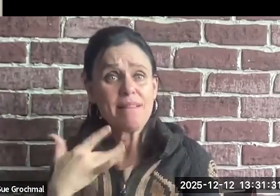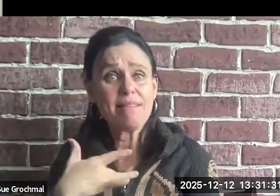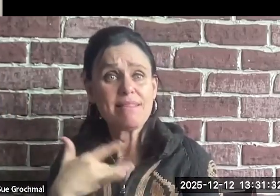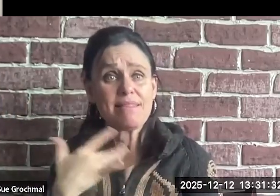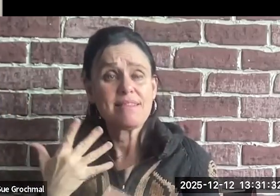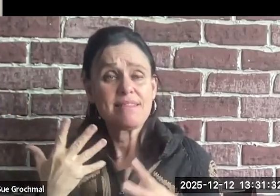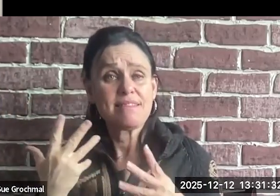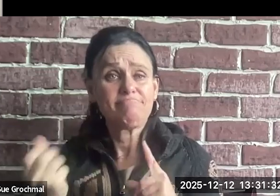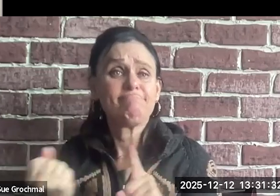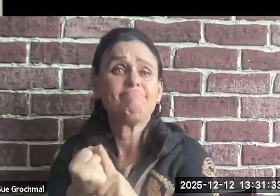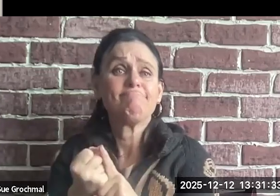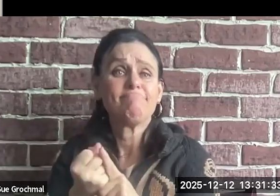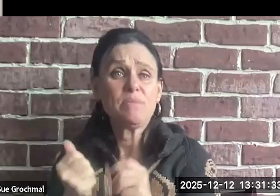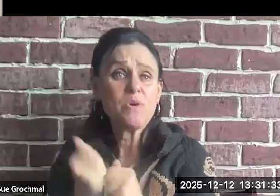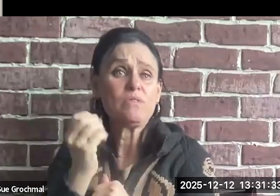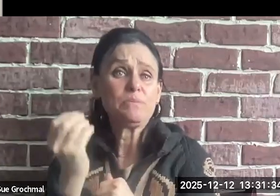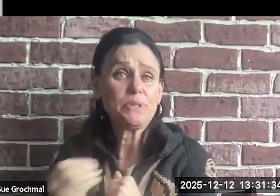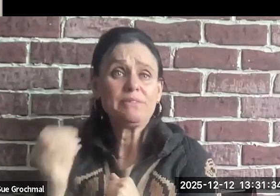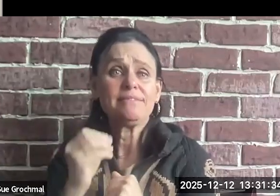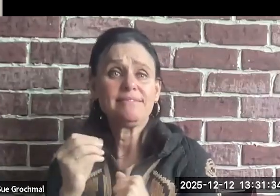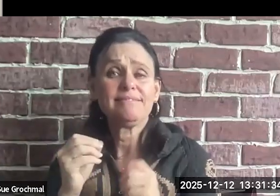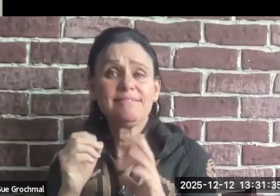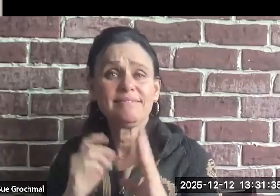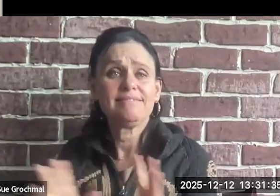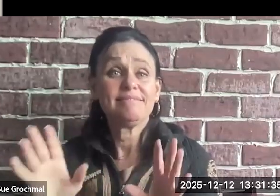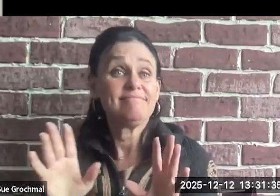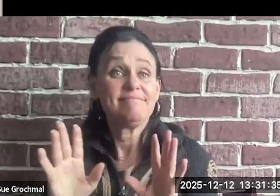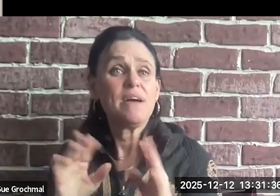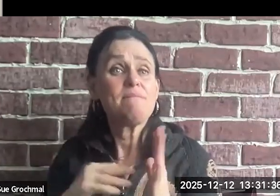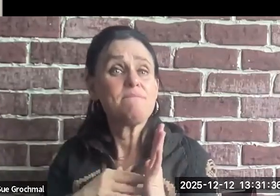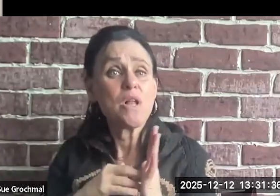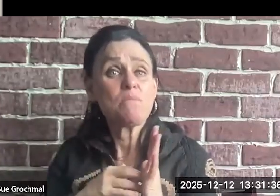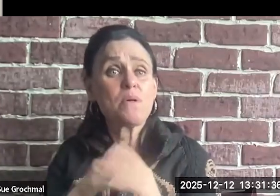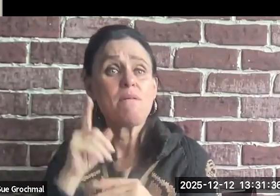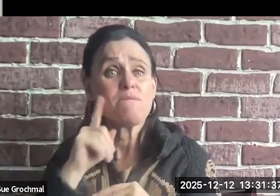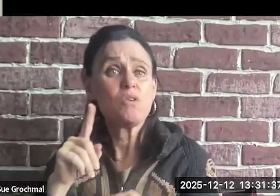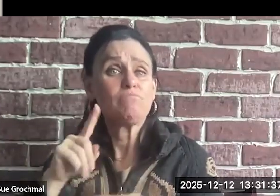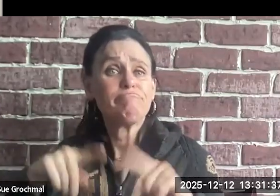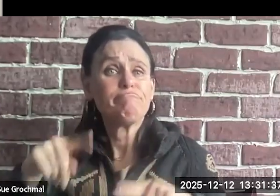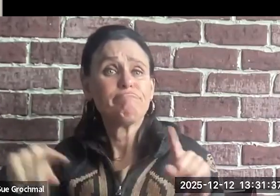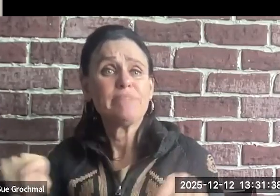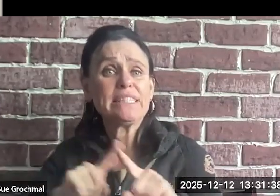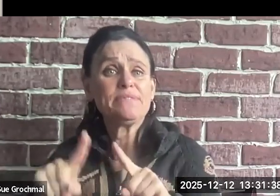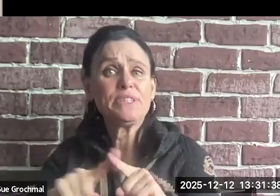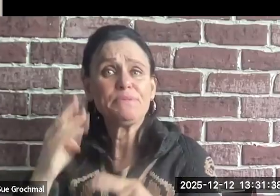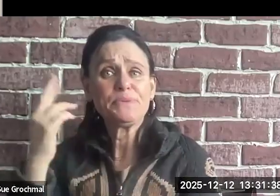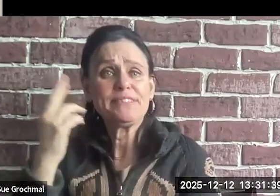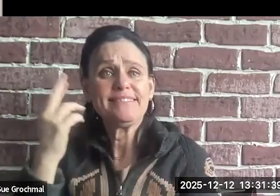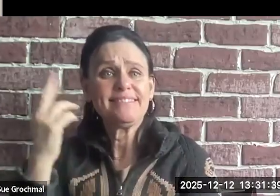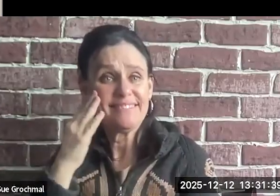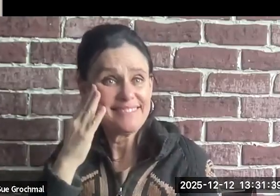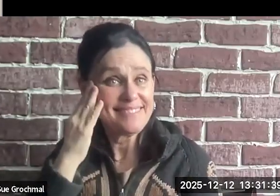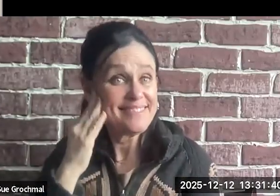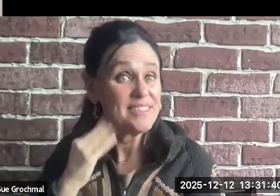impacts the most significantly are those who are particularly vulnerable for a variety of different reasons.